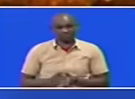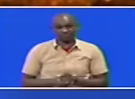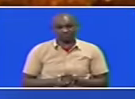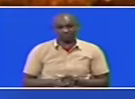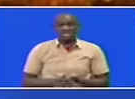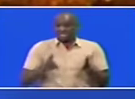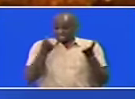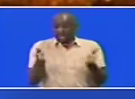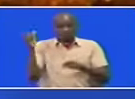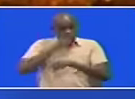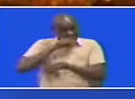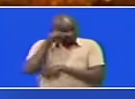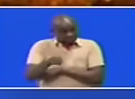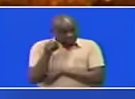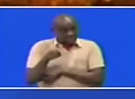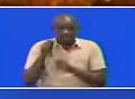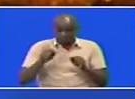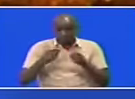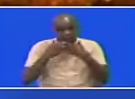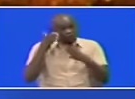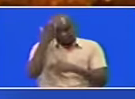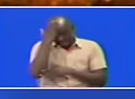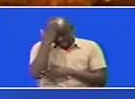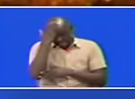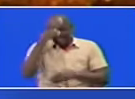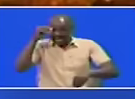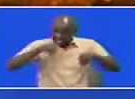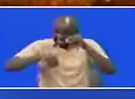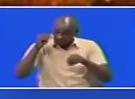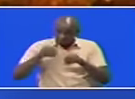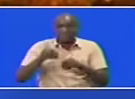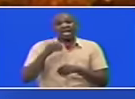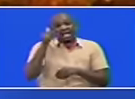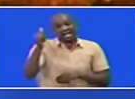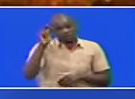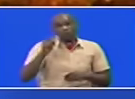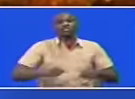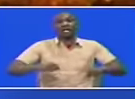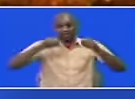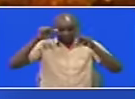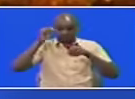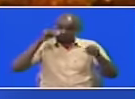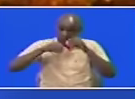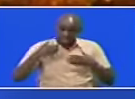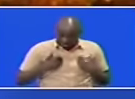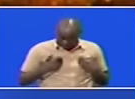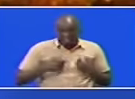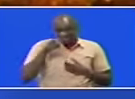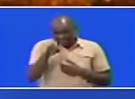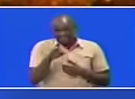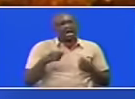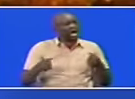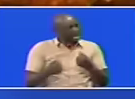Well, it's a day to go before Monday's election of the new AU Commission chairperson, elections that will be very